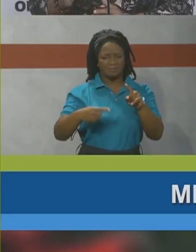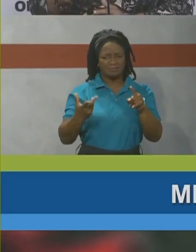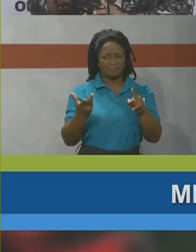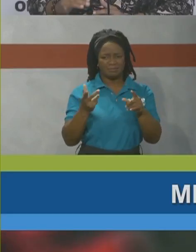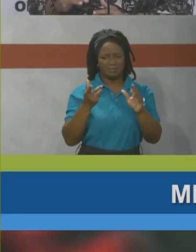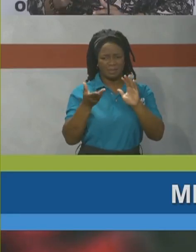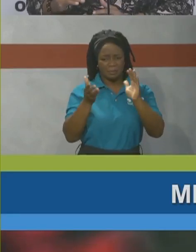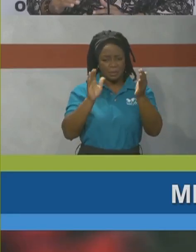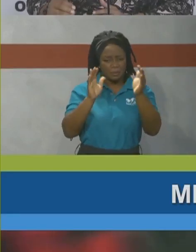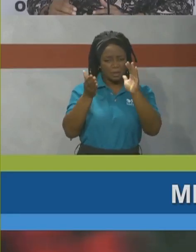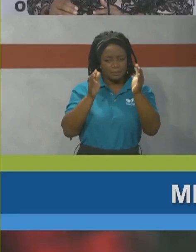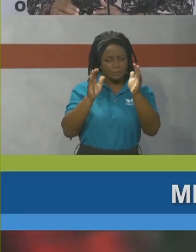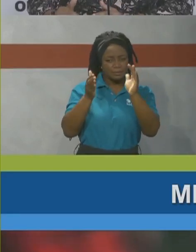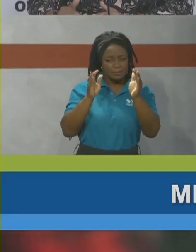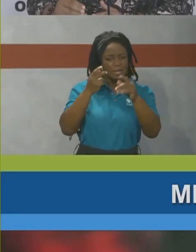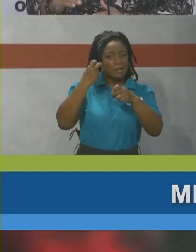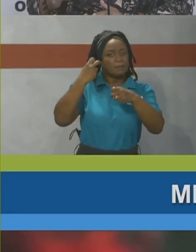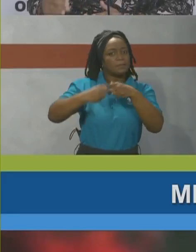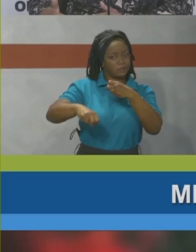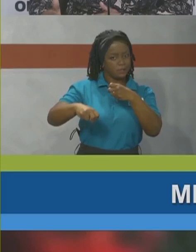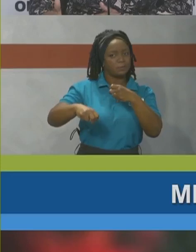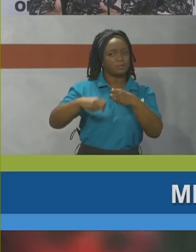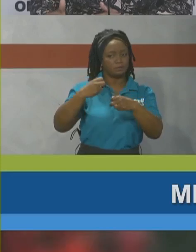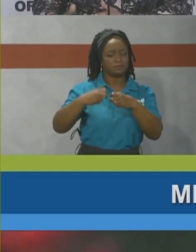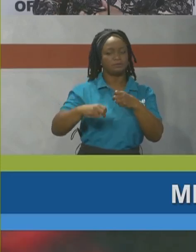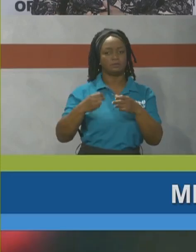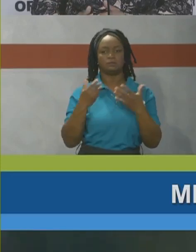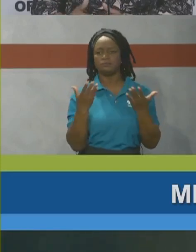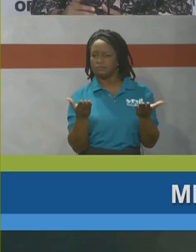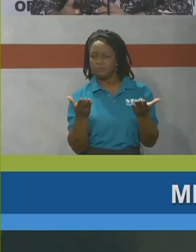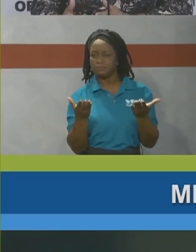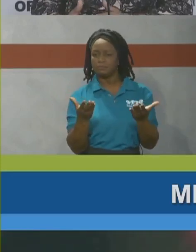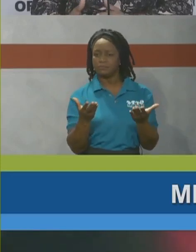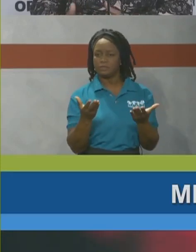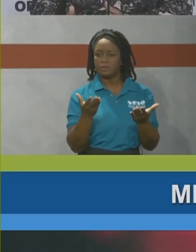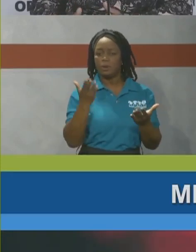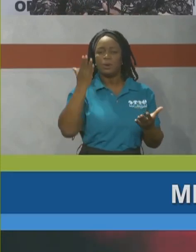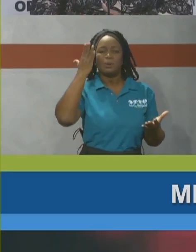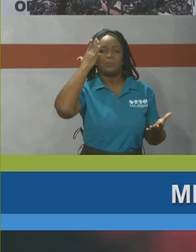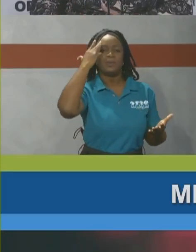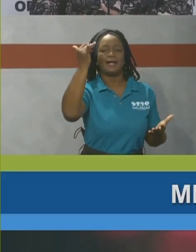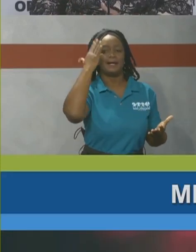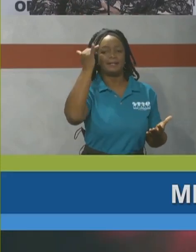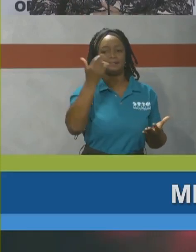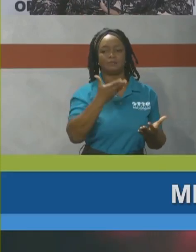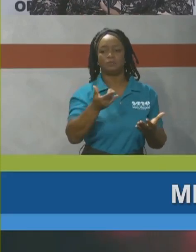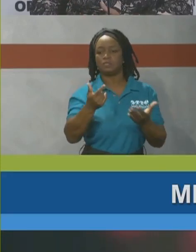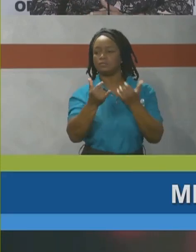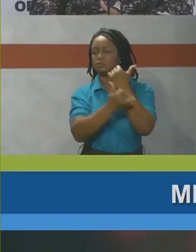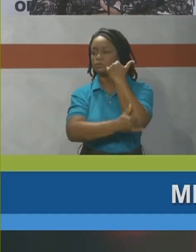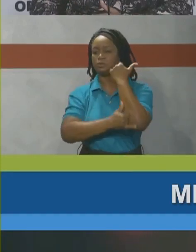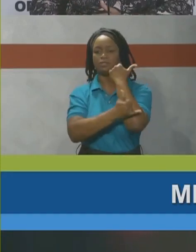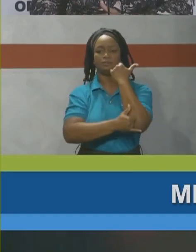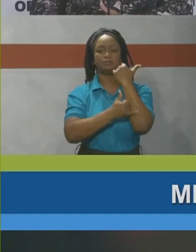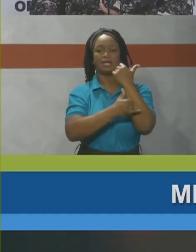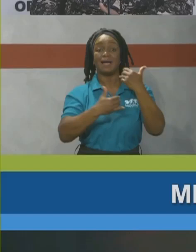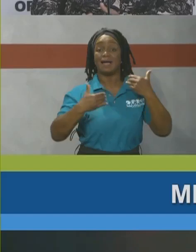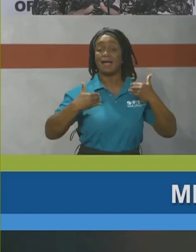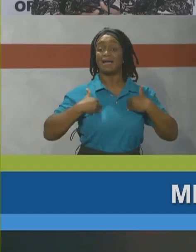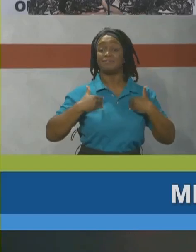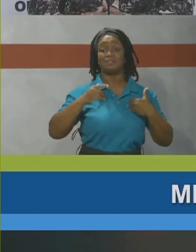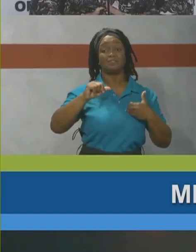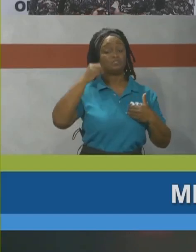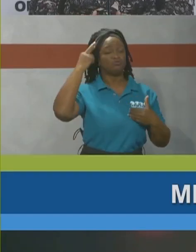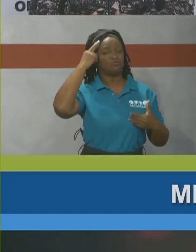figures. It's difficult to compare it to admission figures because different countries have different admission criteria.